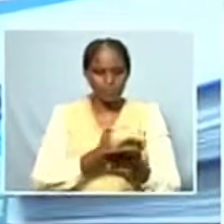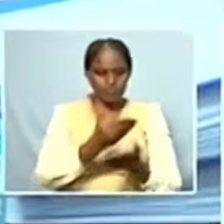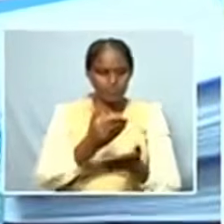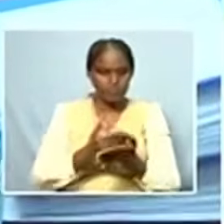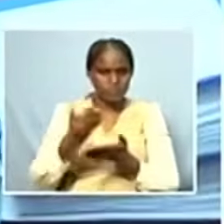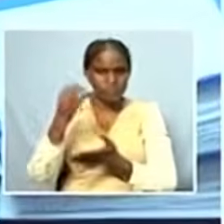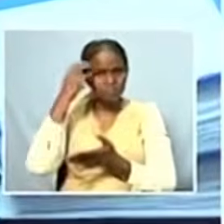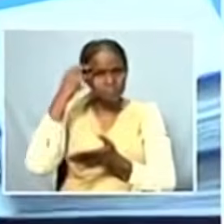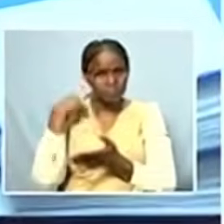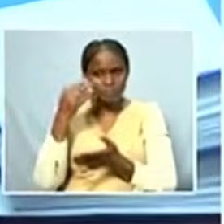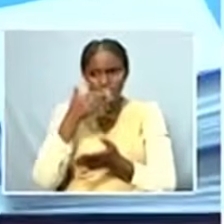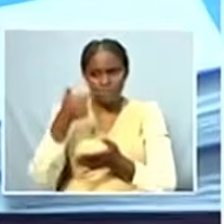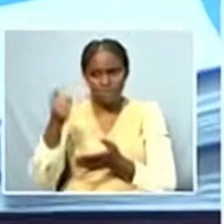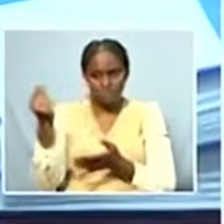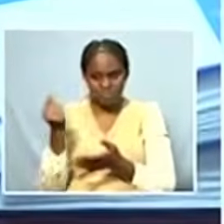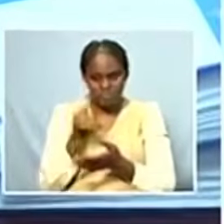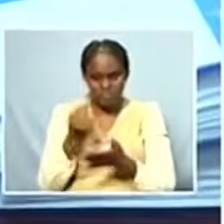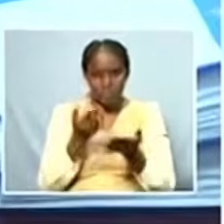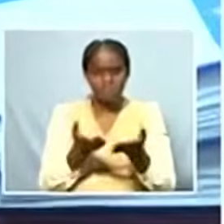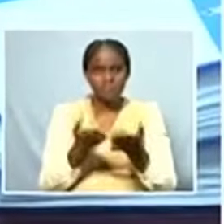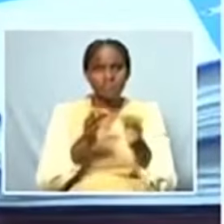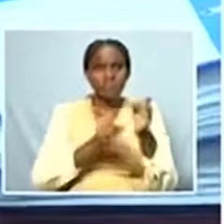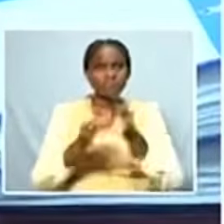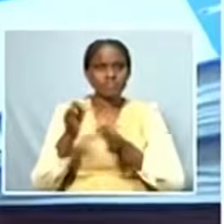officers? Where are they? Let them come and explain.